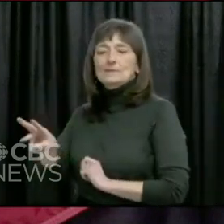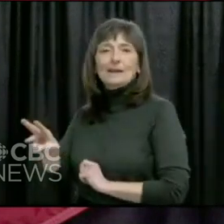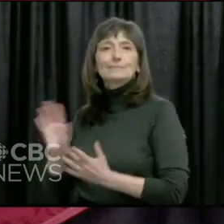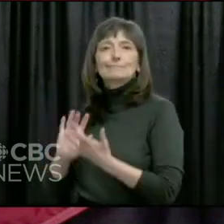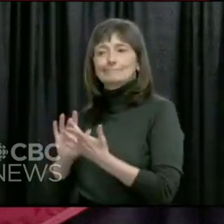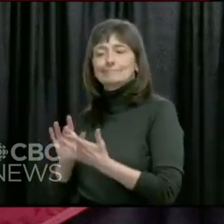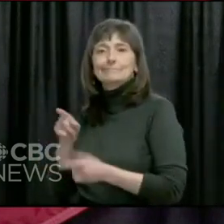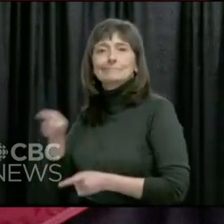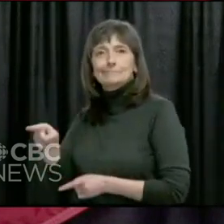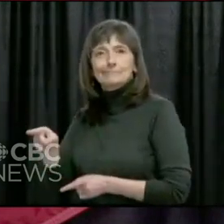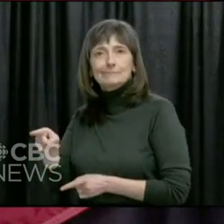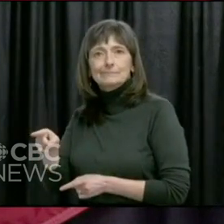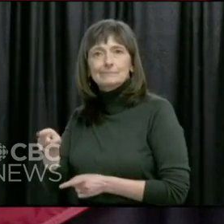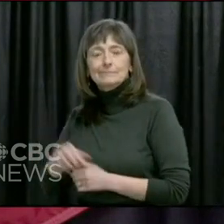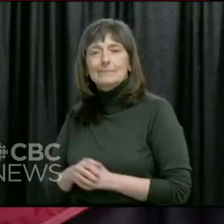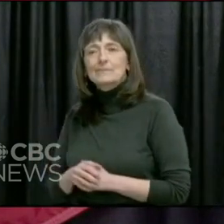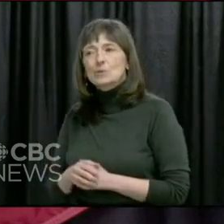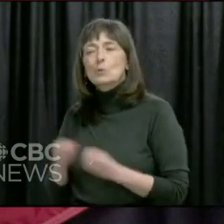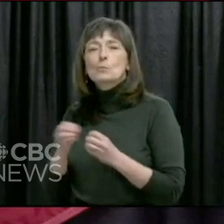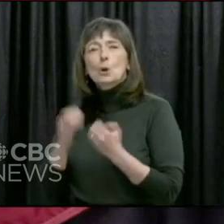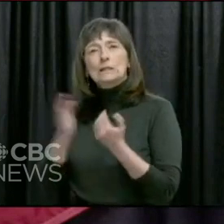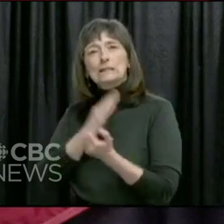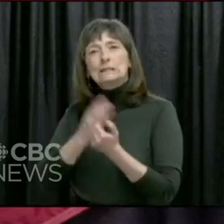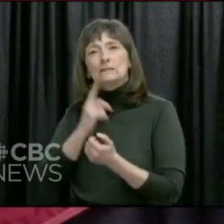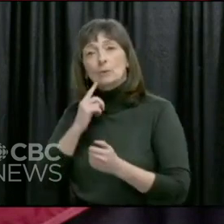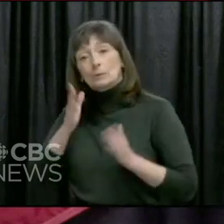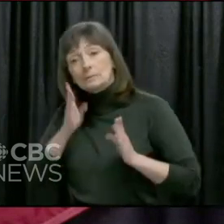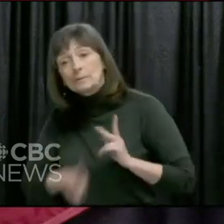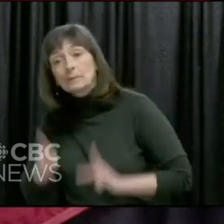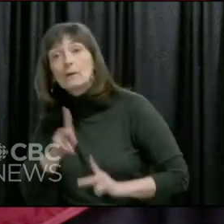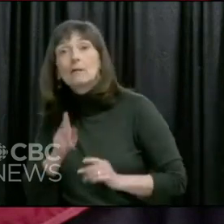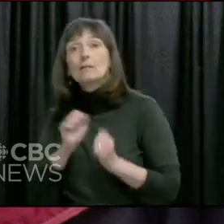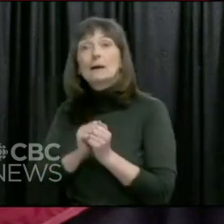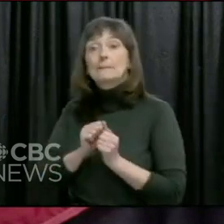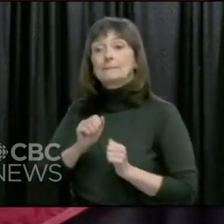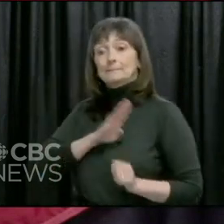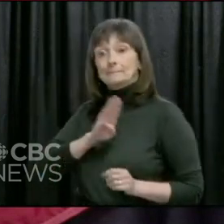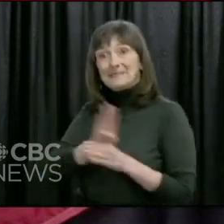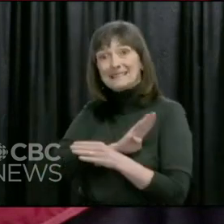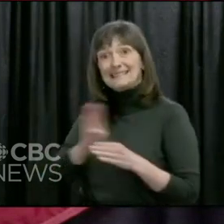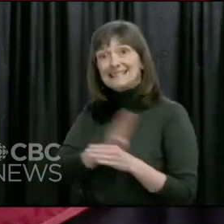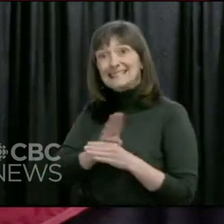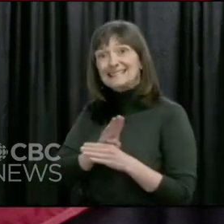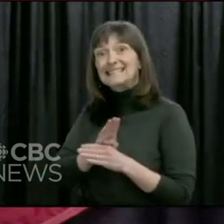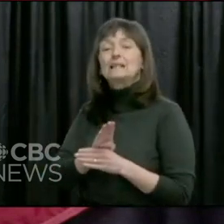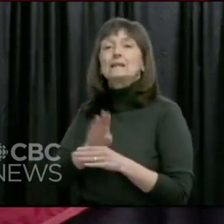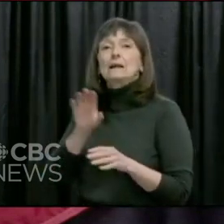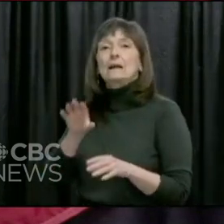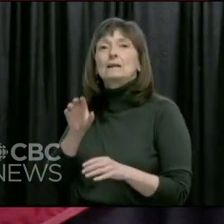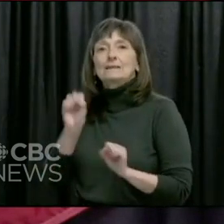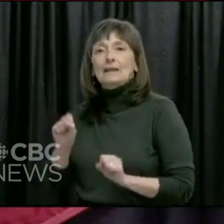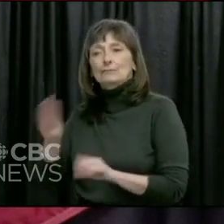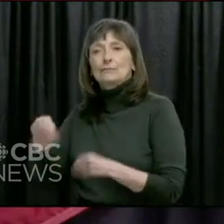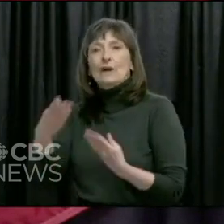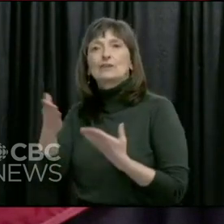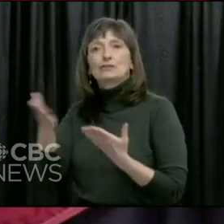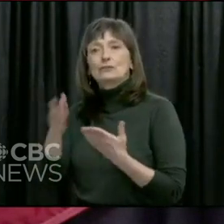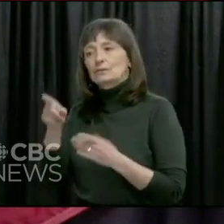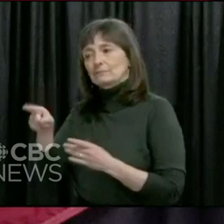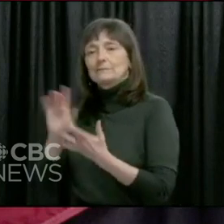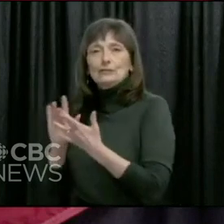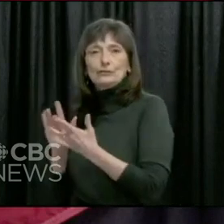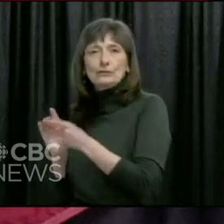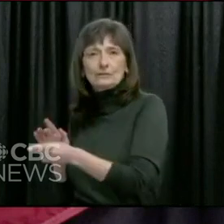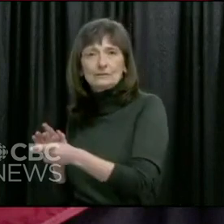makes it easier for residents and businesses to access government services. So the work that we've done is paying off and during this